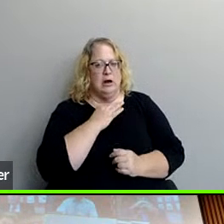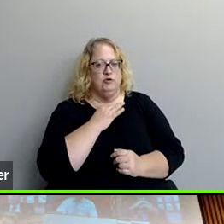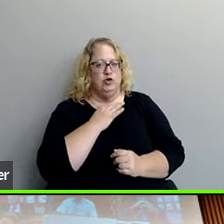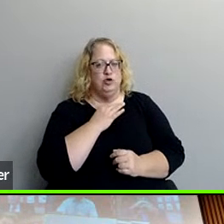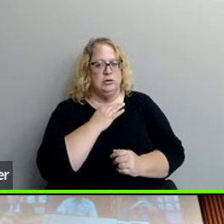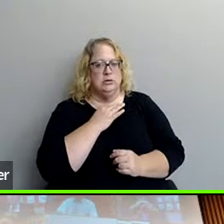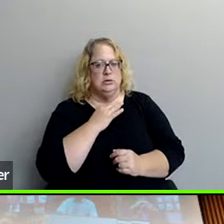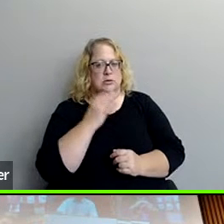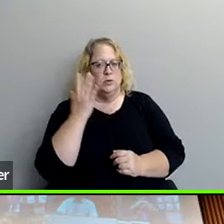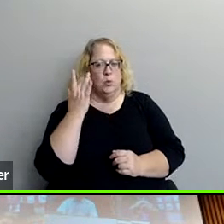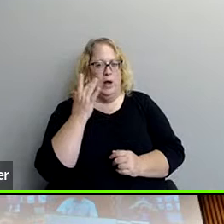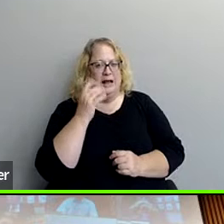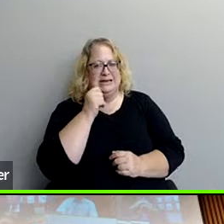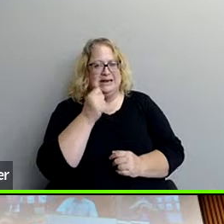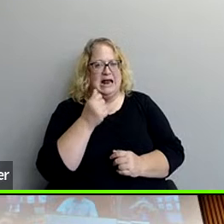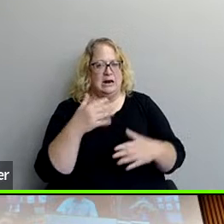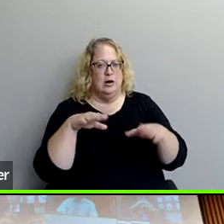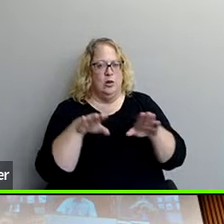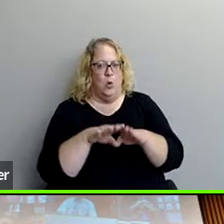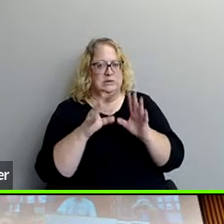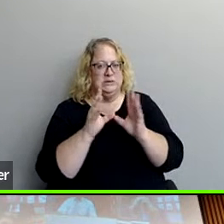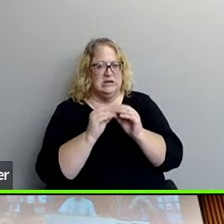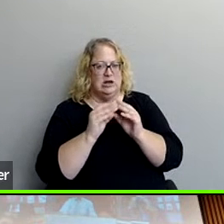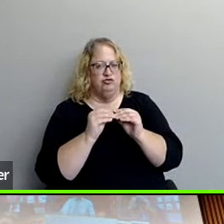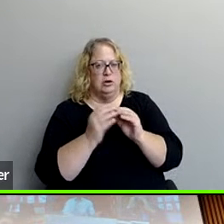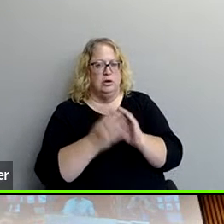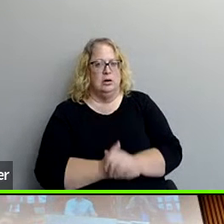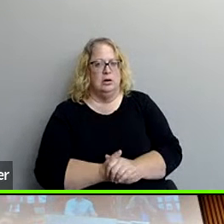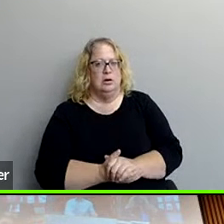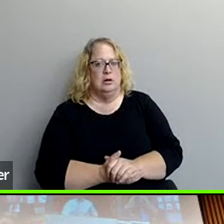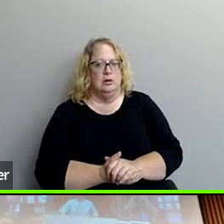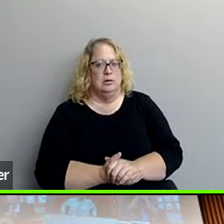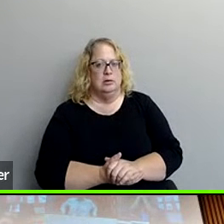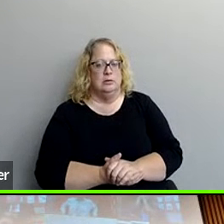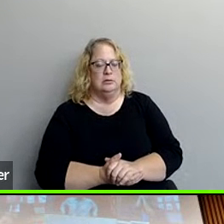curious. Why is this not a closed session?